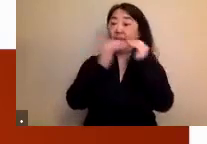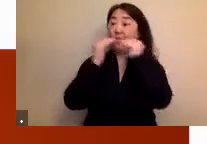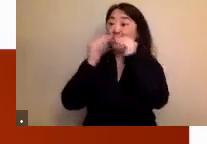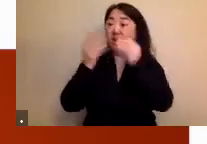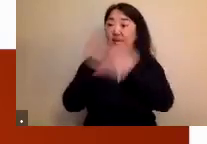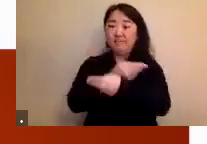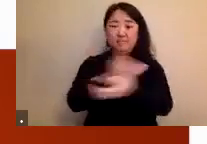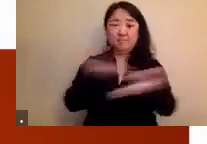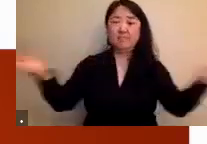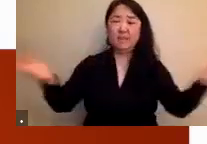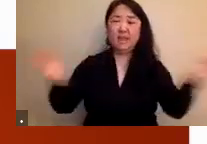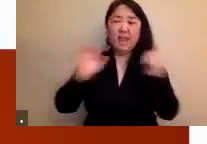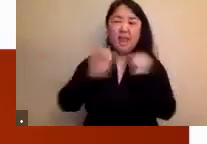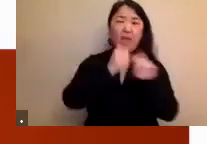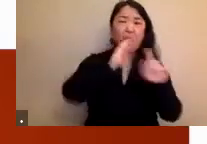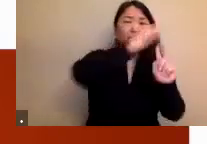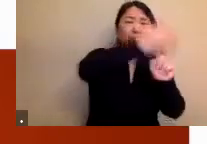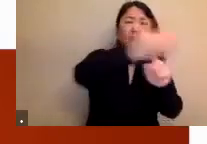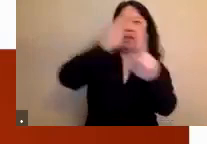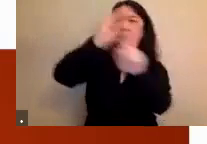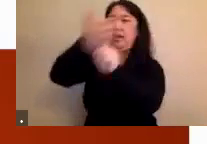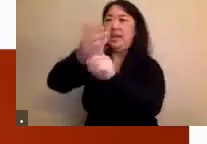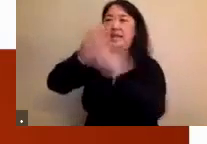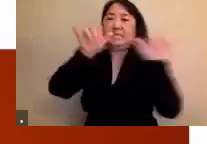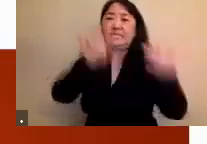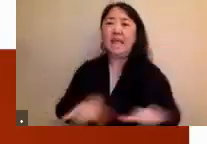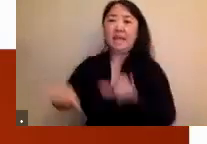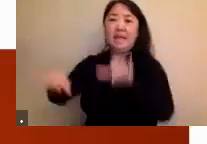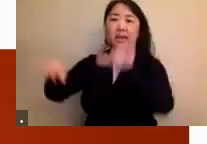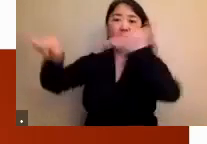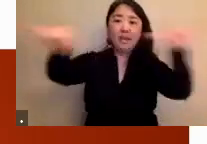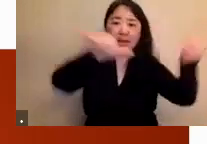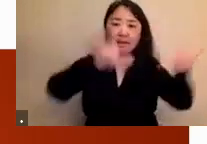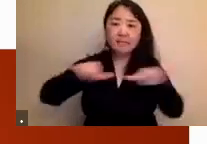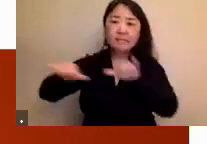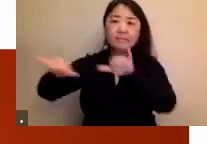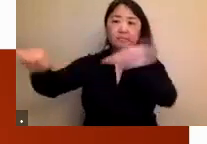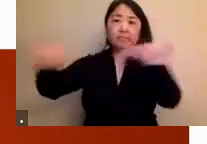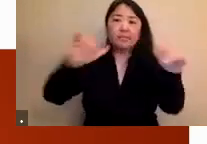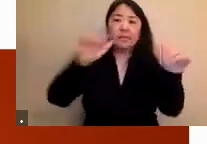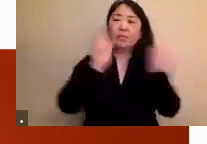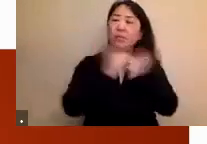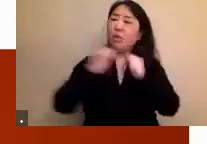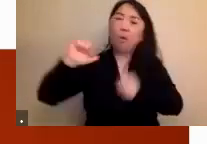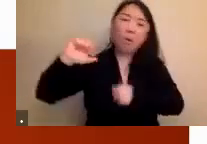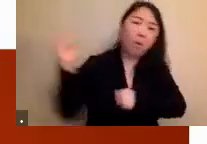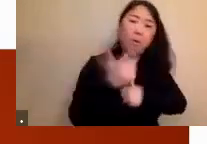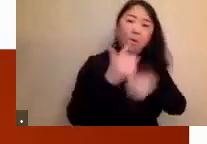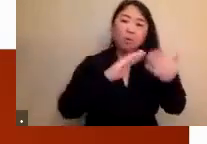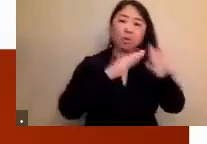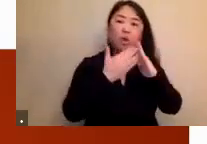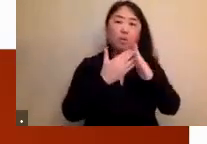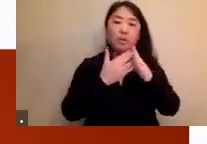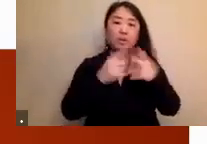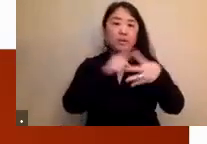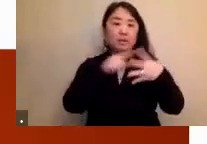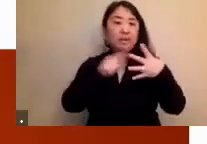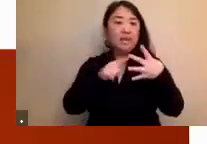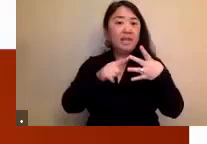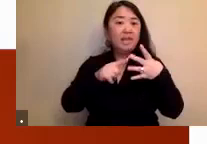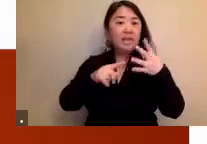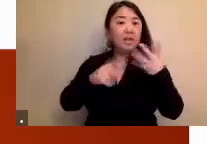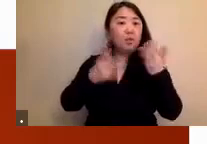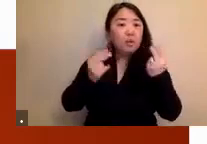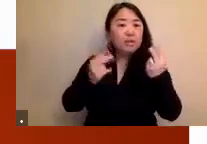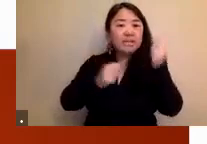are applying the same standards to all communities. Are we evaluating what safety looks like, what emissions